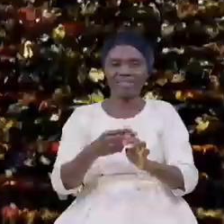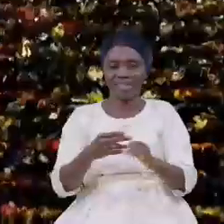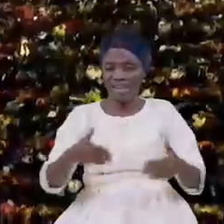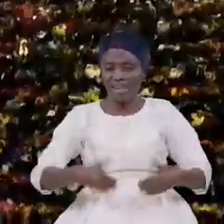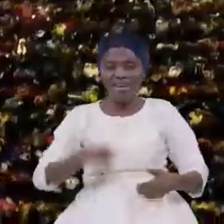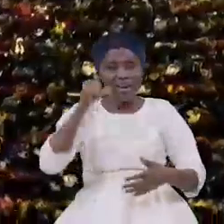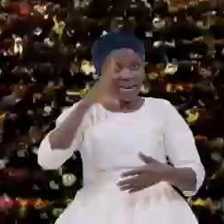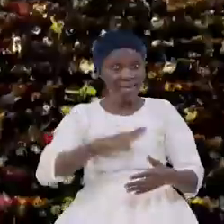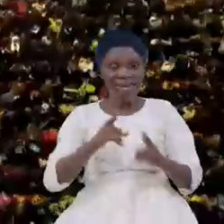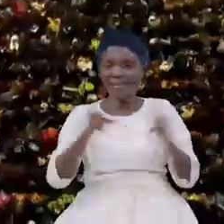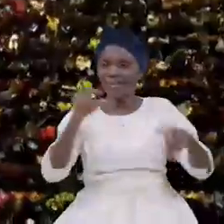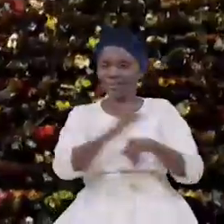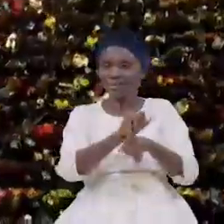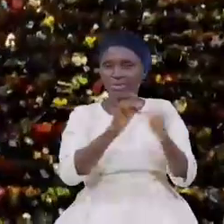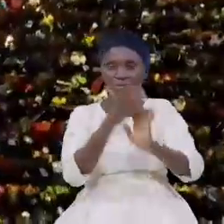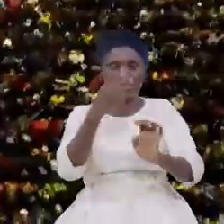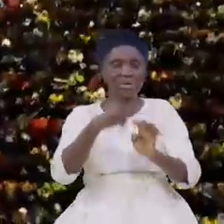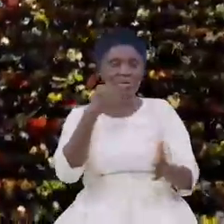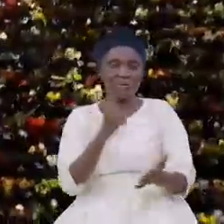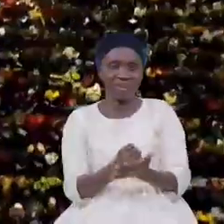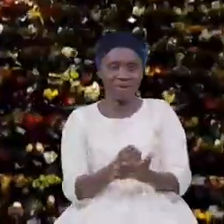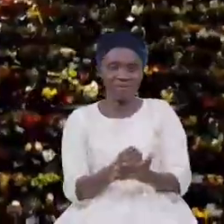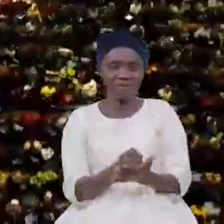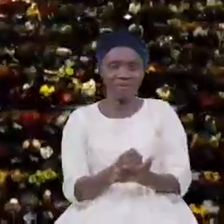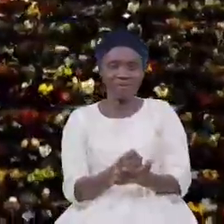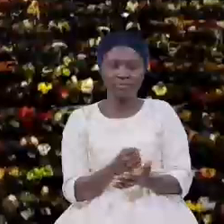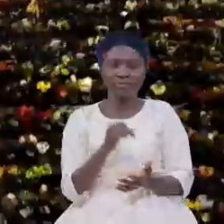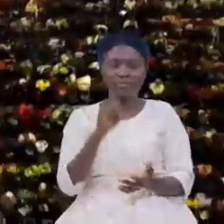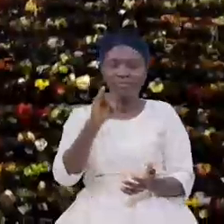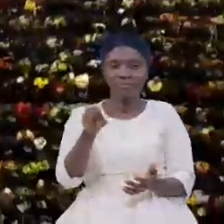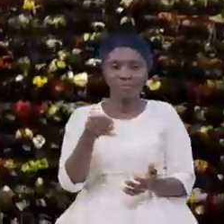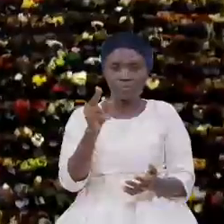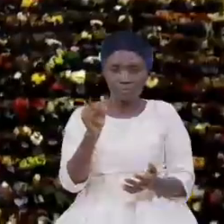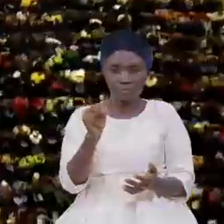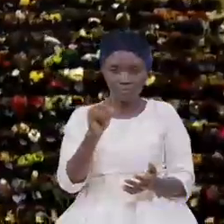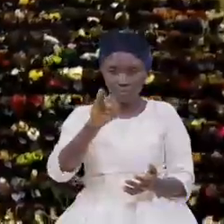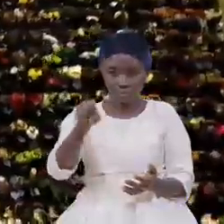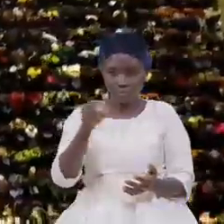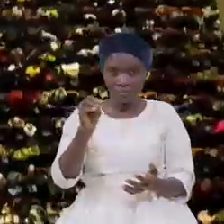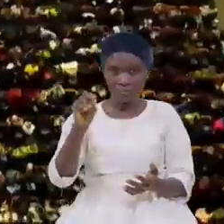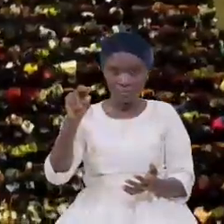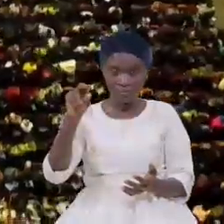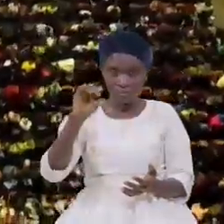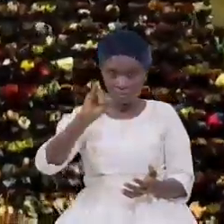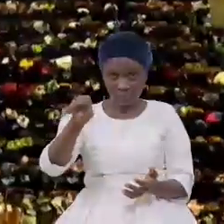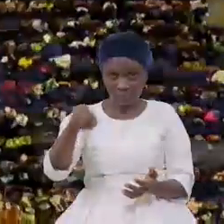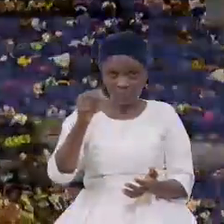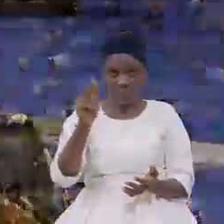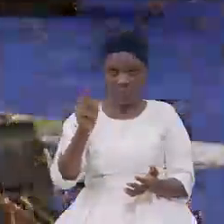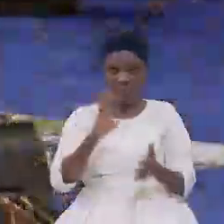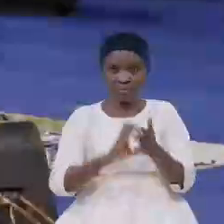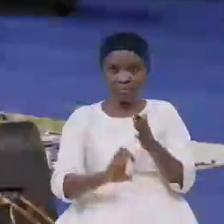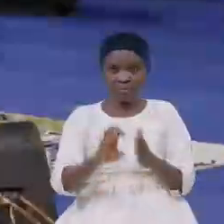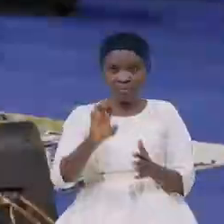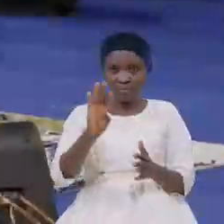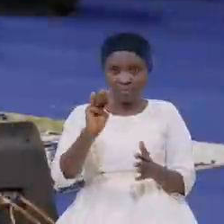exploits. John chapter 14, reading from verse 12. John